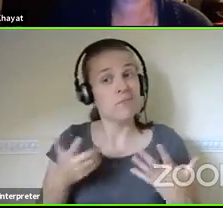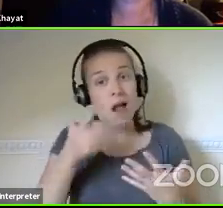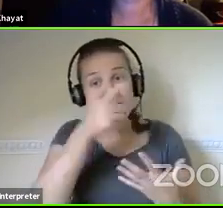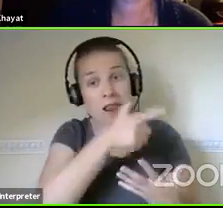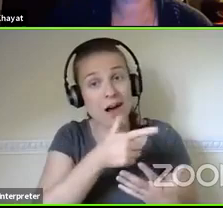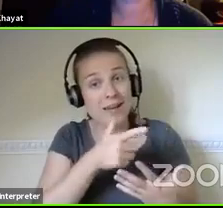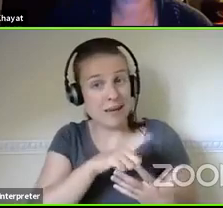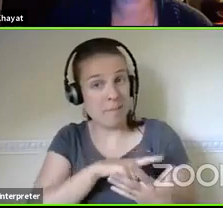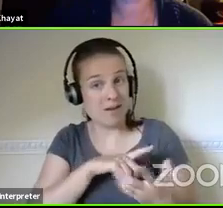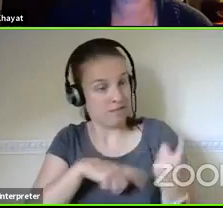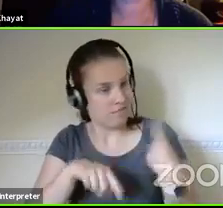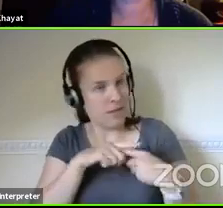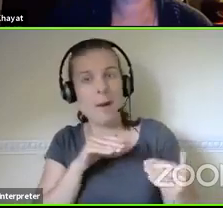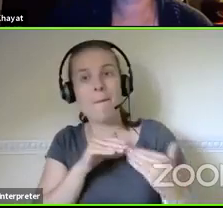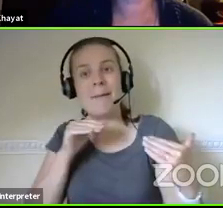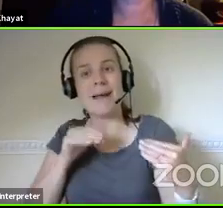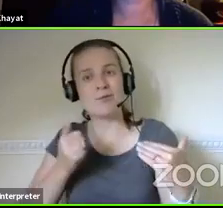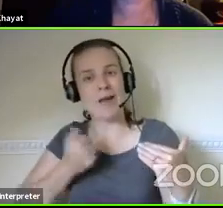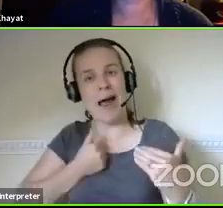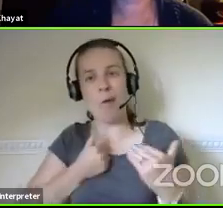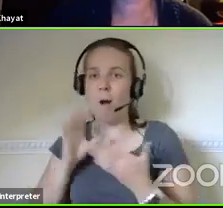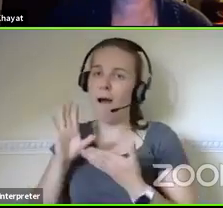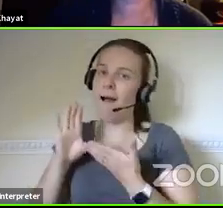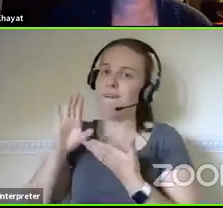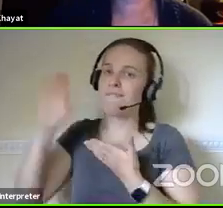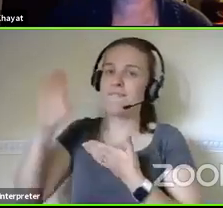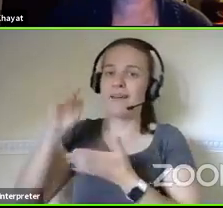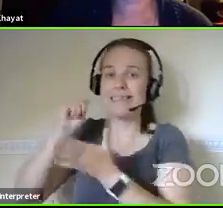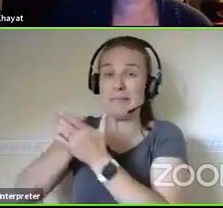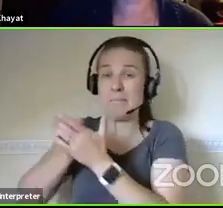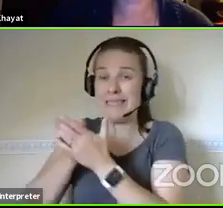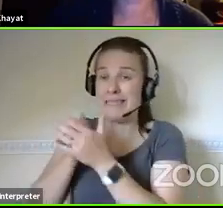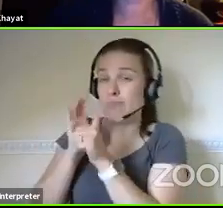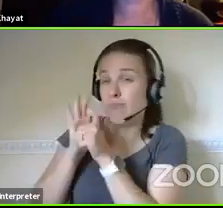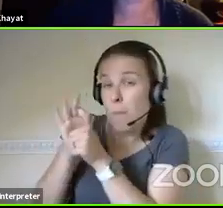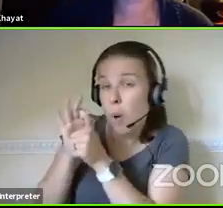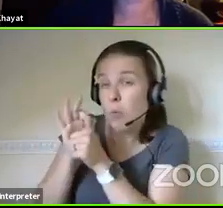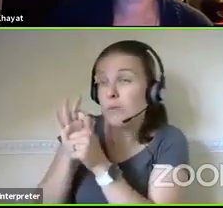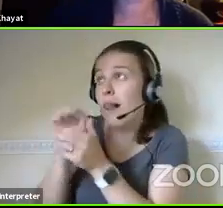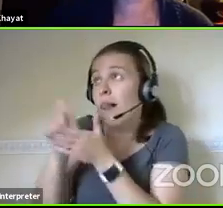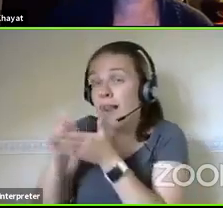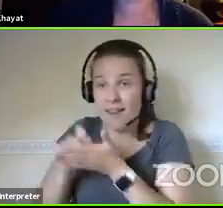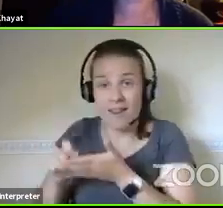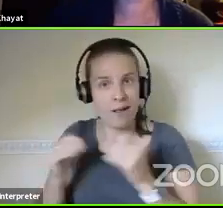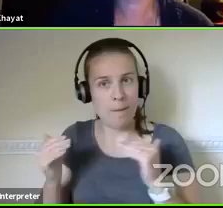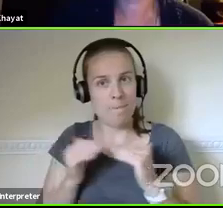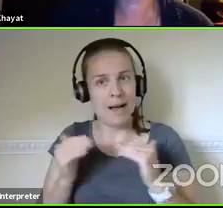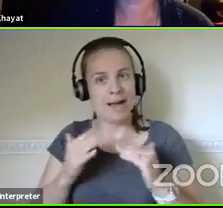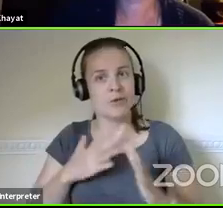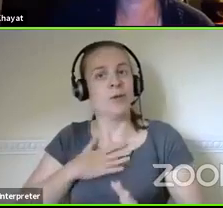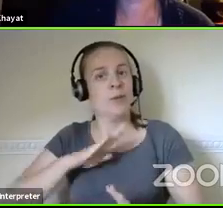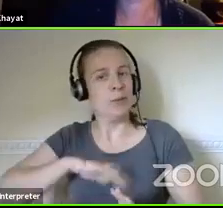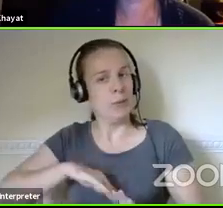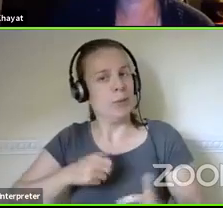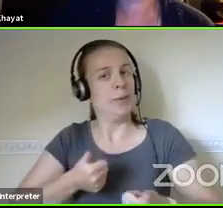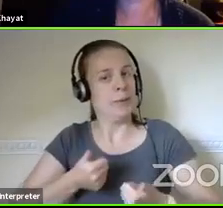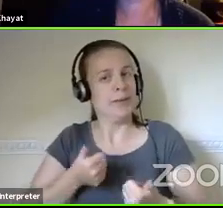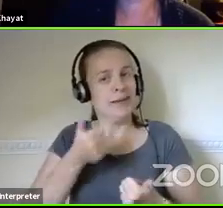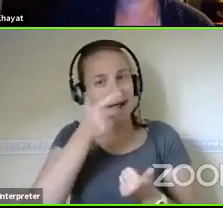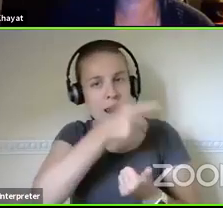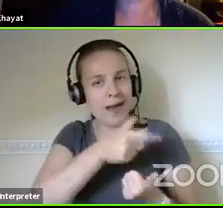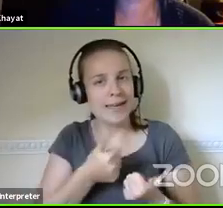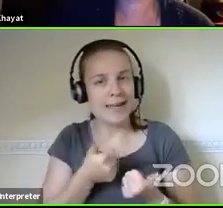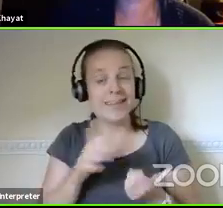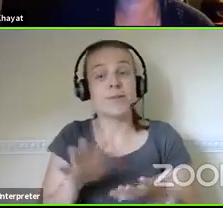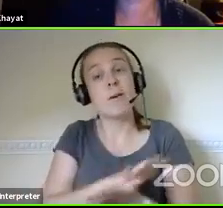what we proposed in our funding bid. So I'm quite relieved by that. So that's probably where we're going to be putting our attentions